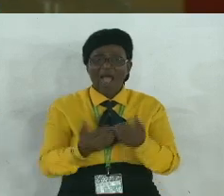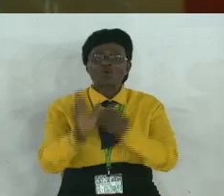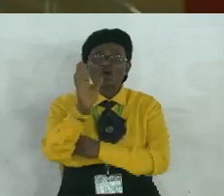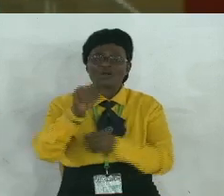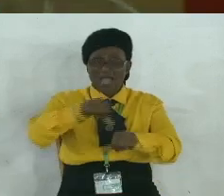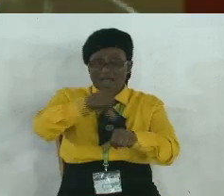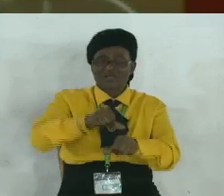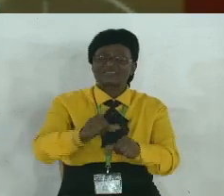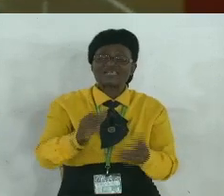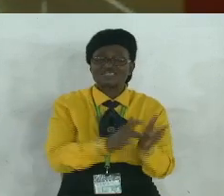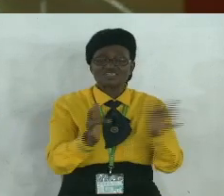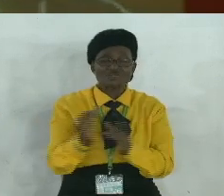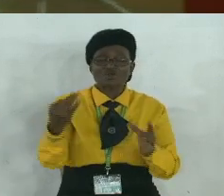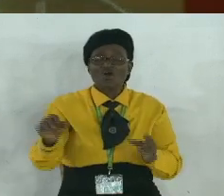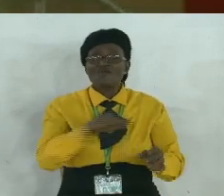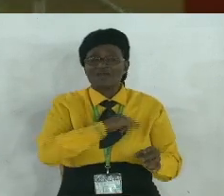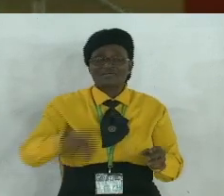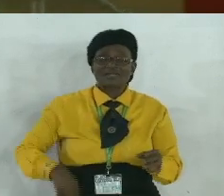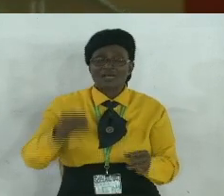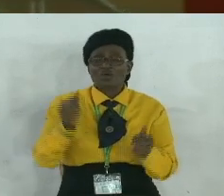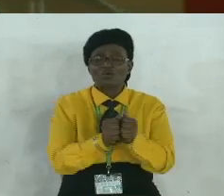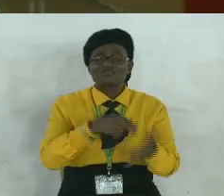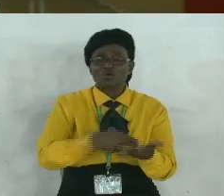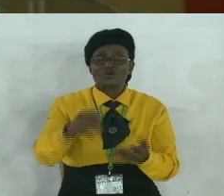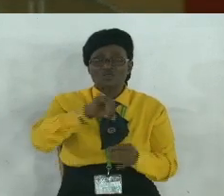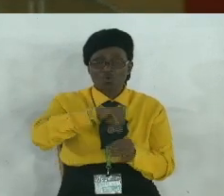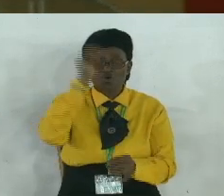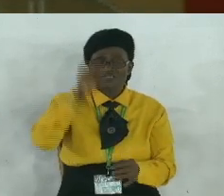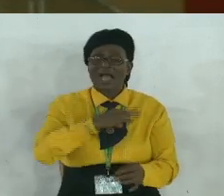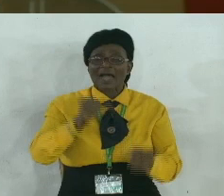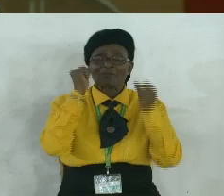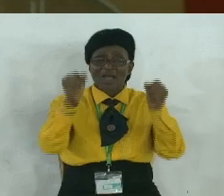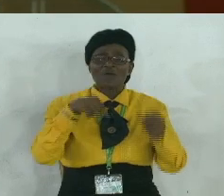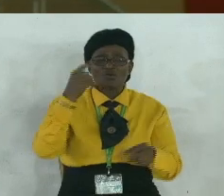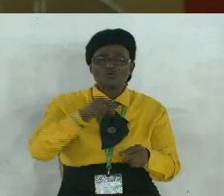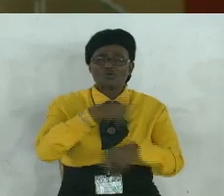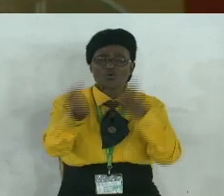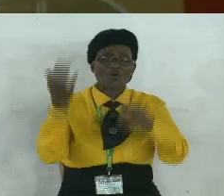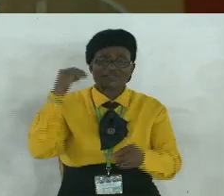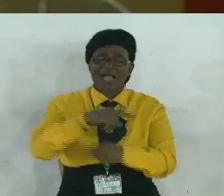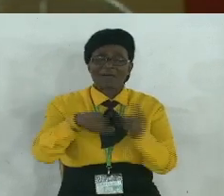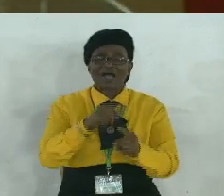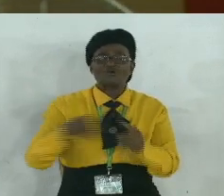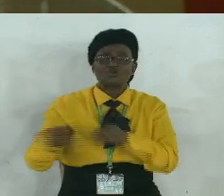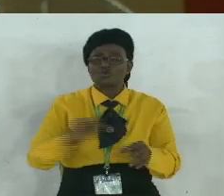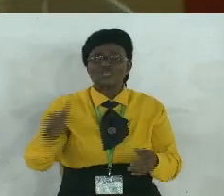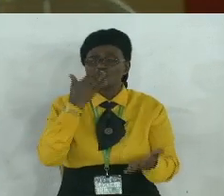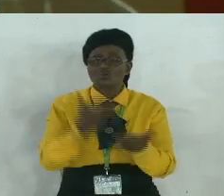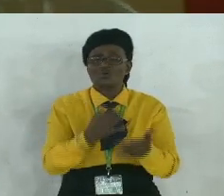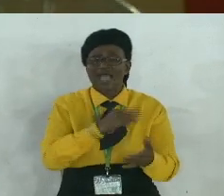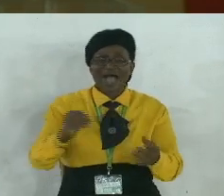anointed Jesus of Nazareth with the Holy Ghost and with power, who went about doing good